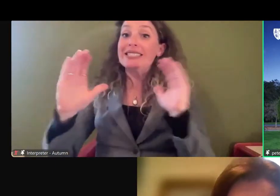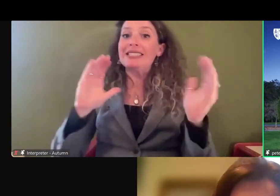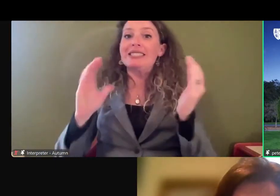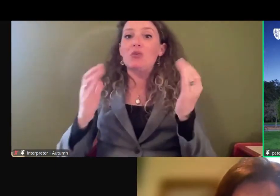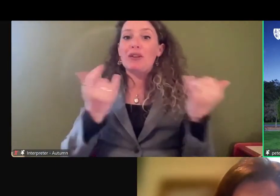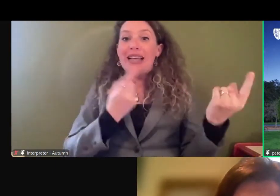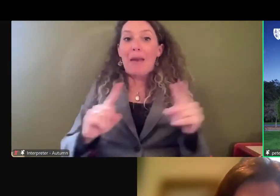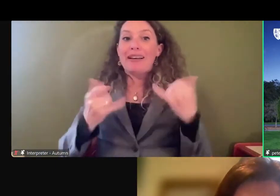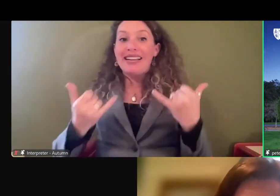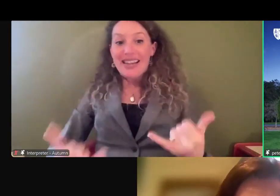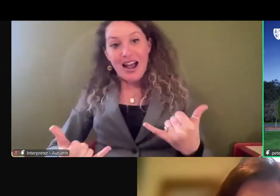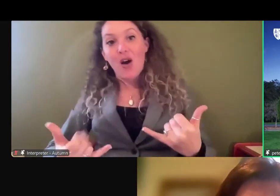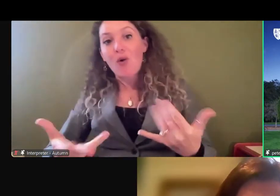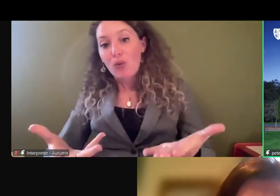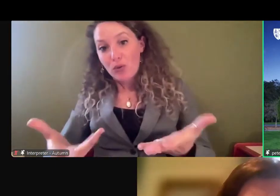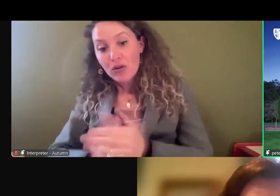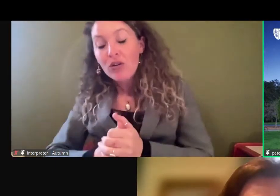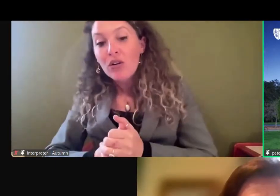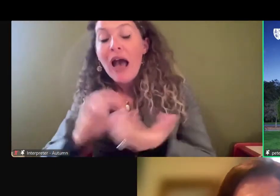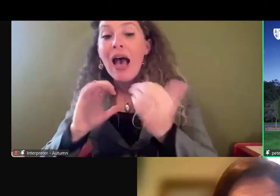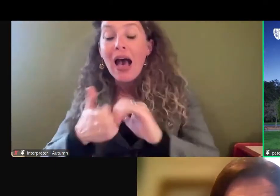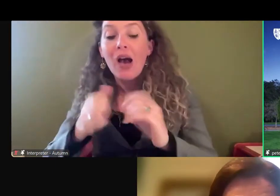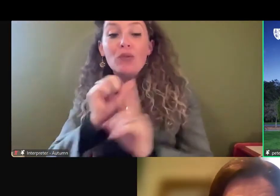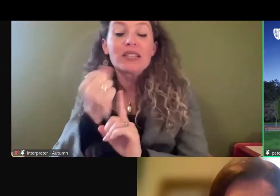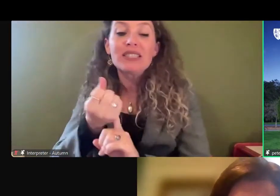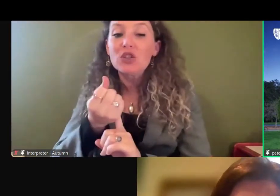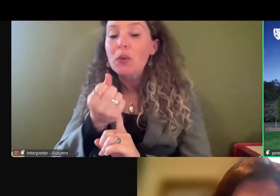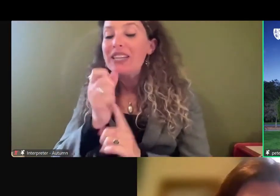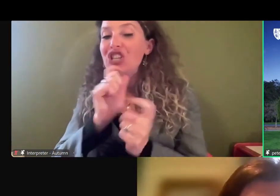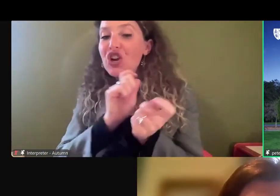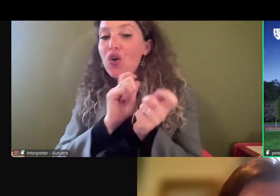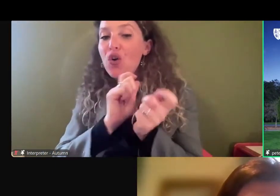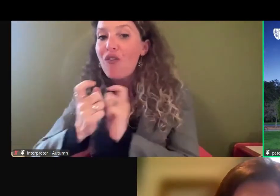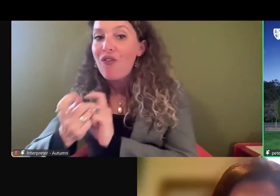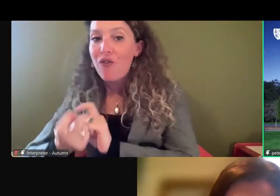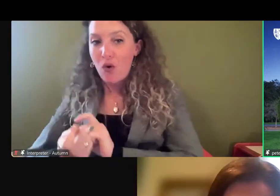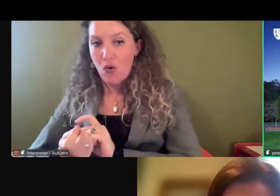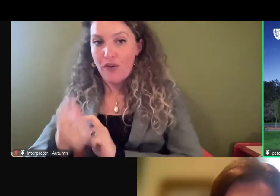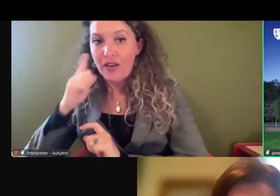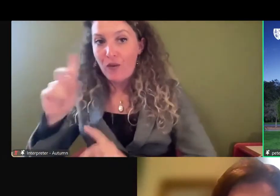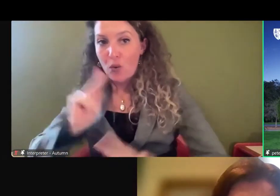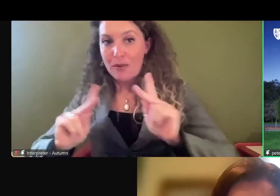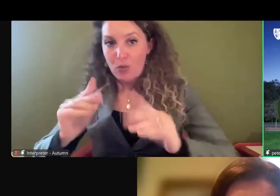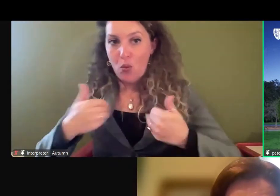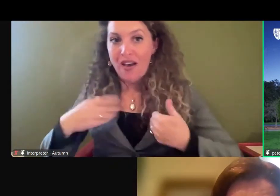happening now? How is the situation evolving for people with disabilities?